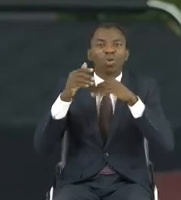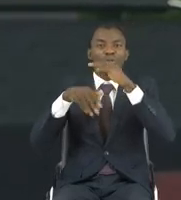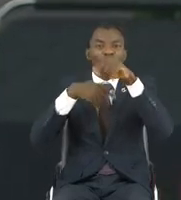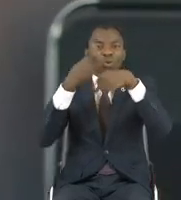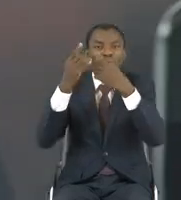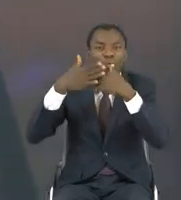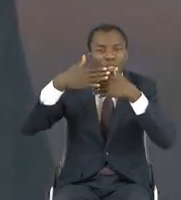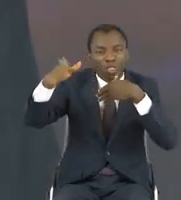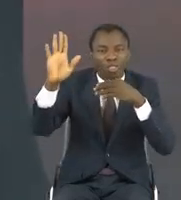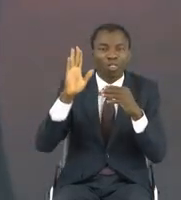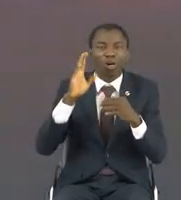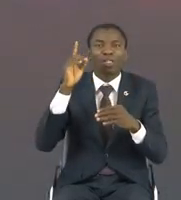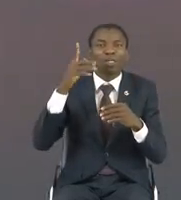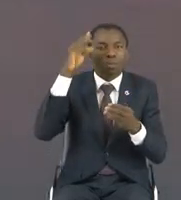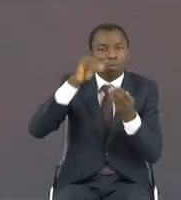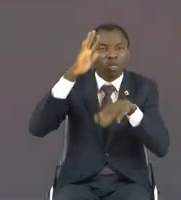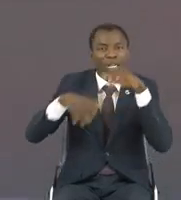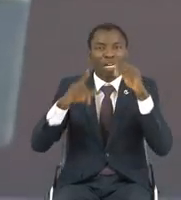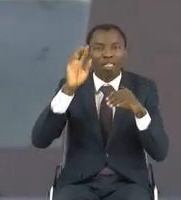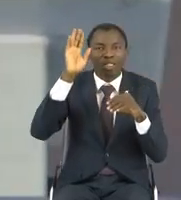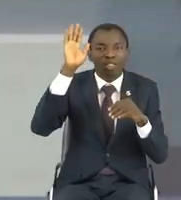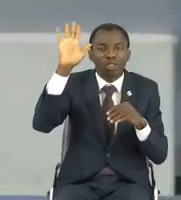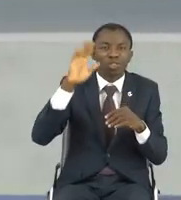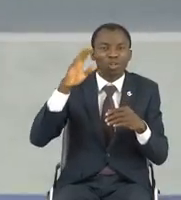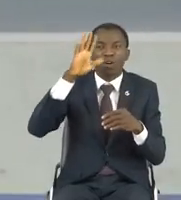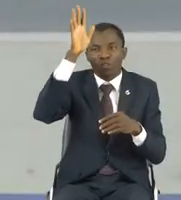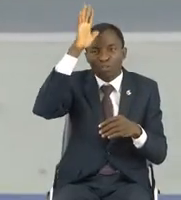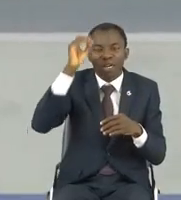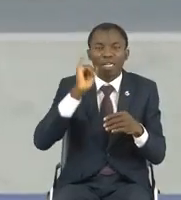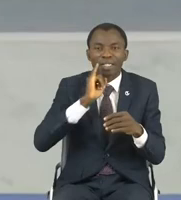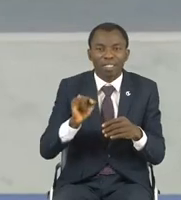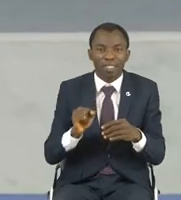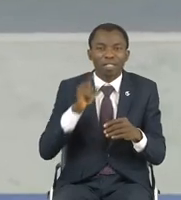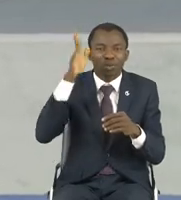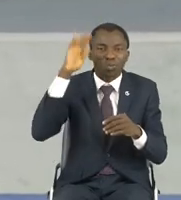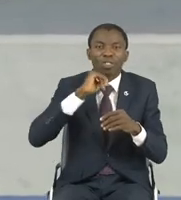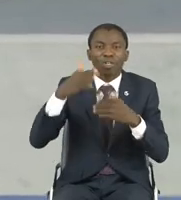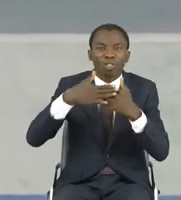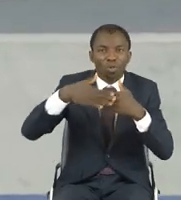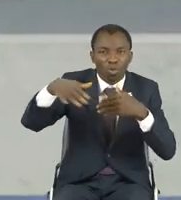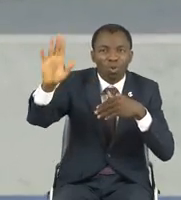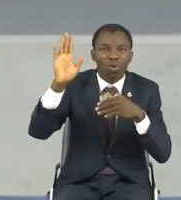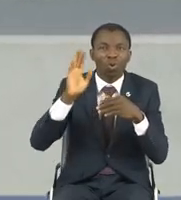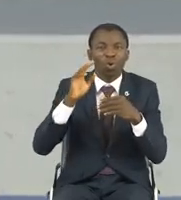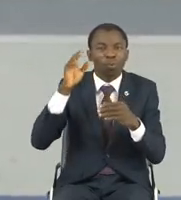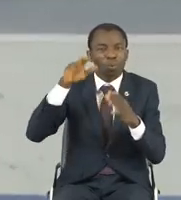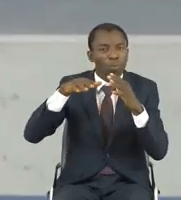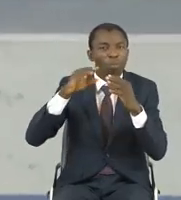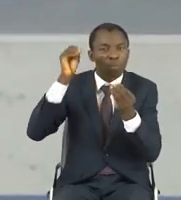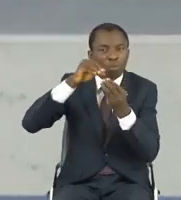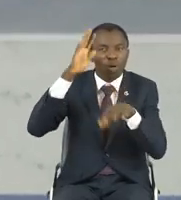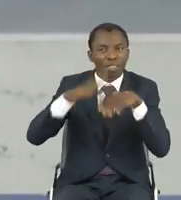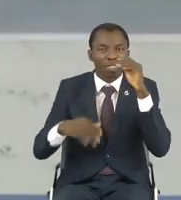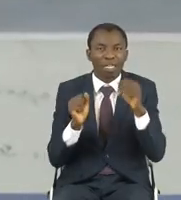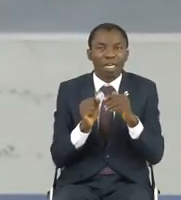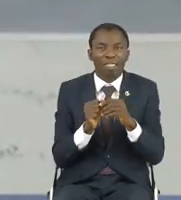don't love him more than your mother, you'll never go beyond what your mother achieved in